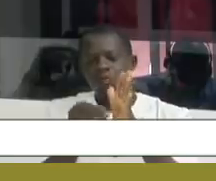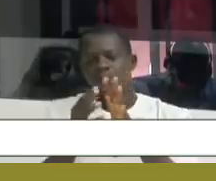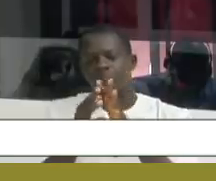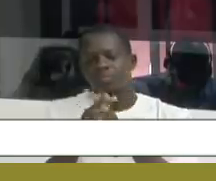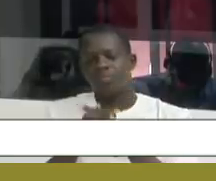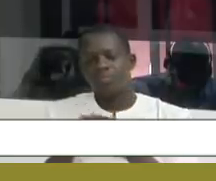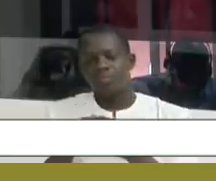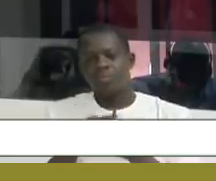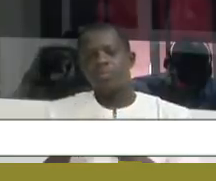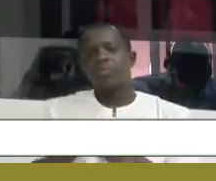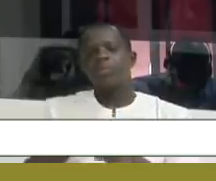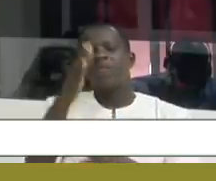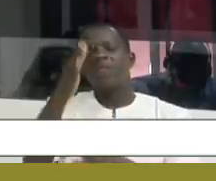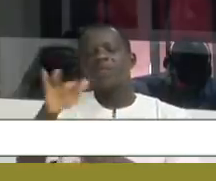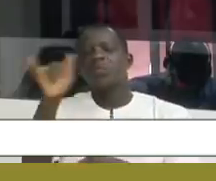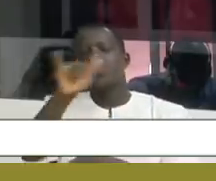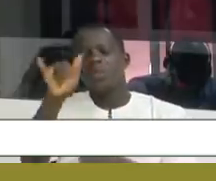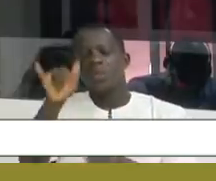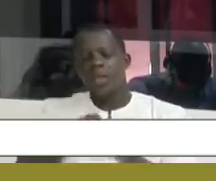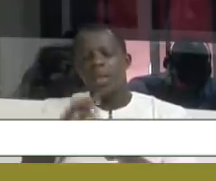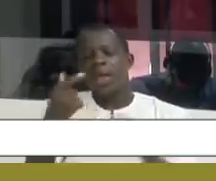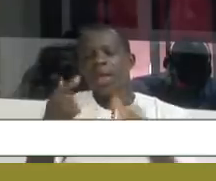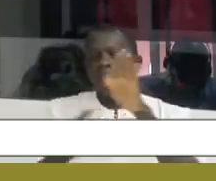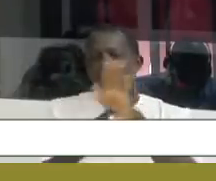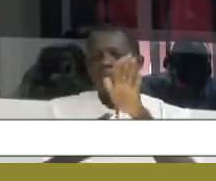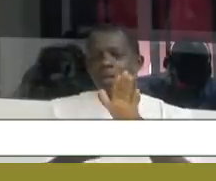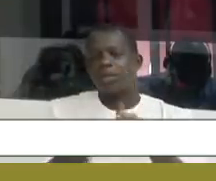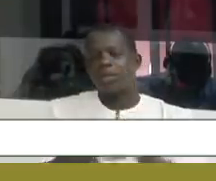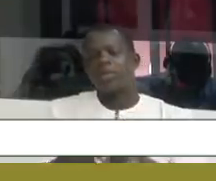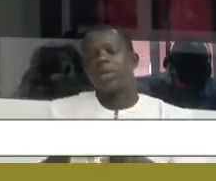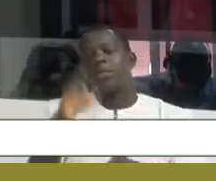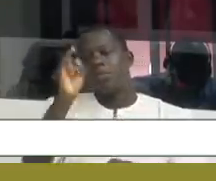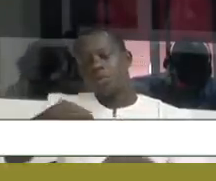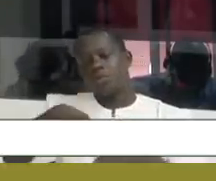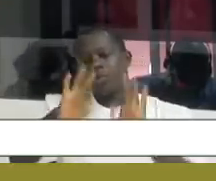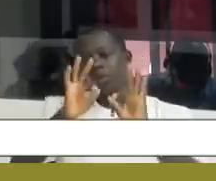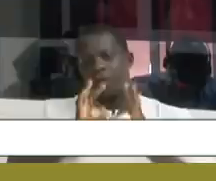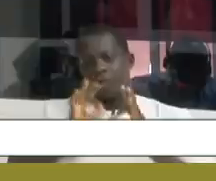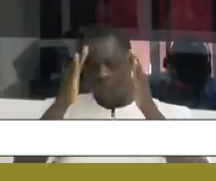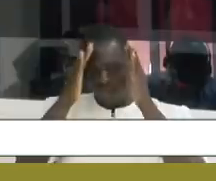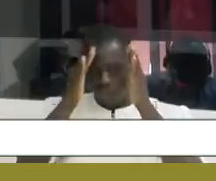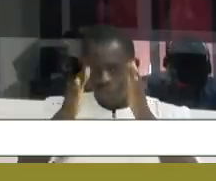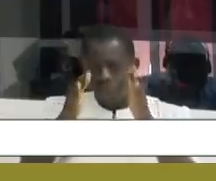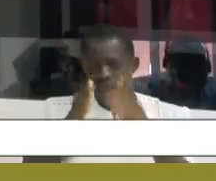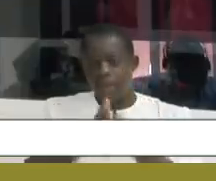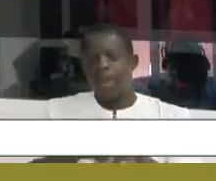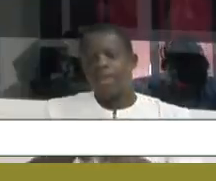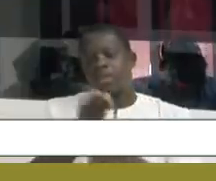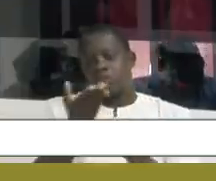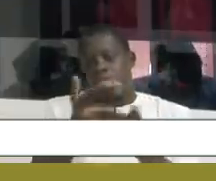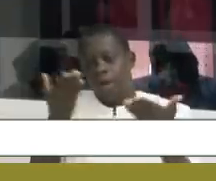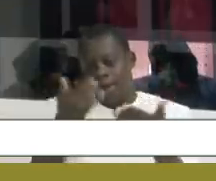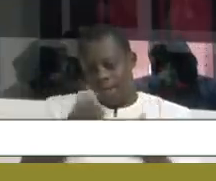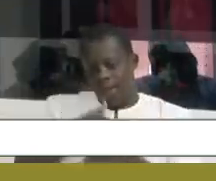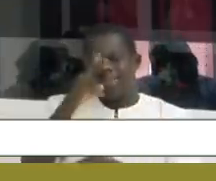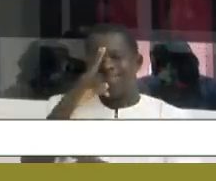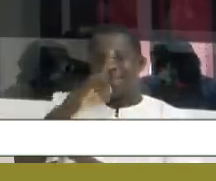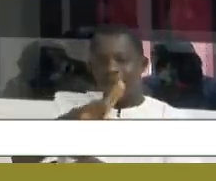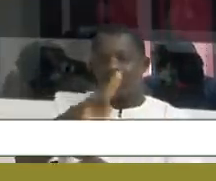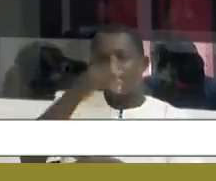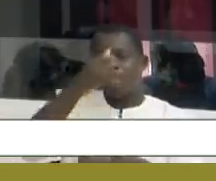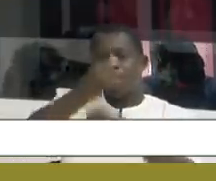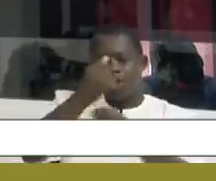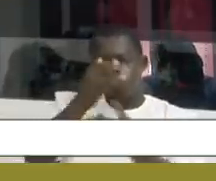relevant. Facts that are relevant to the fact in issue have to be taken into consideration. But and that is what I'm trying to point out.